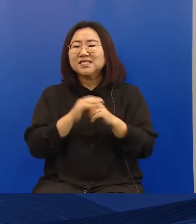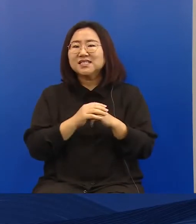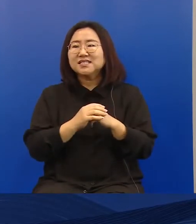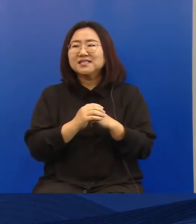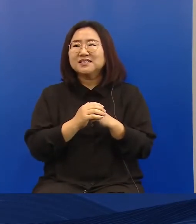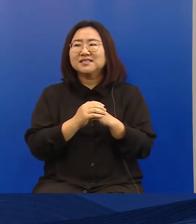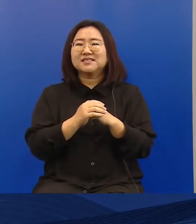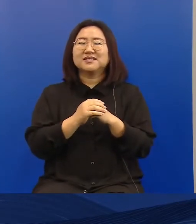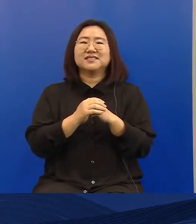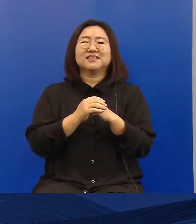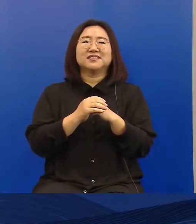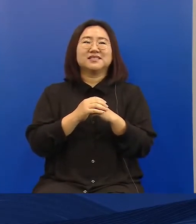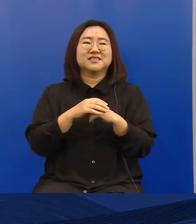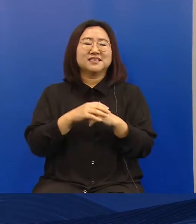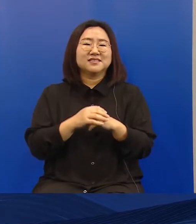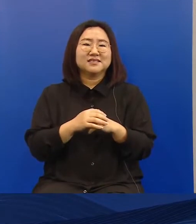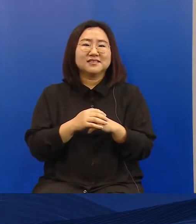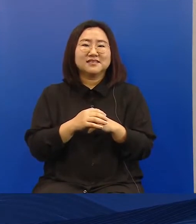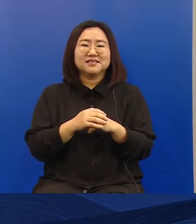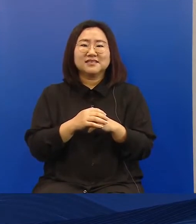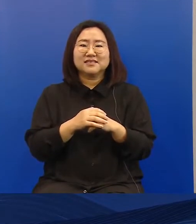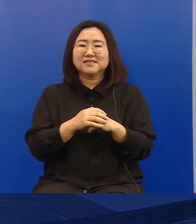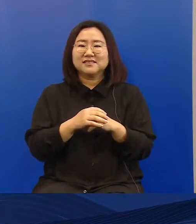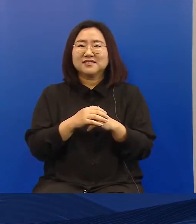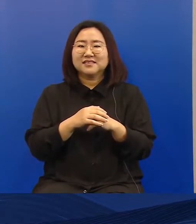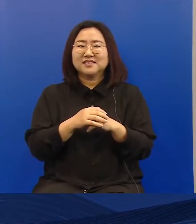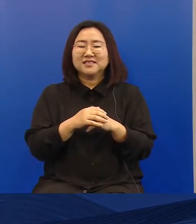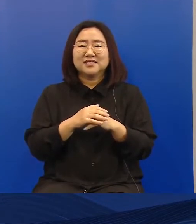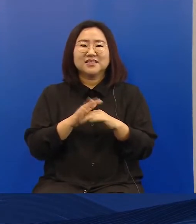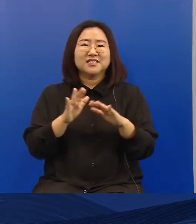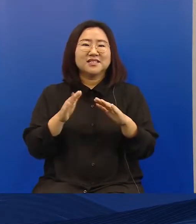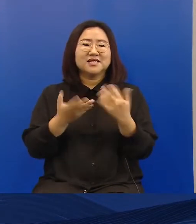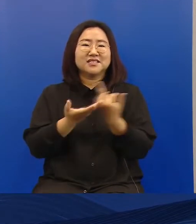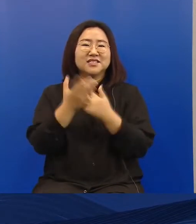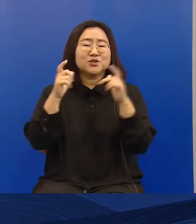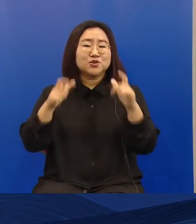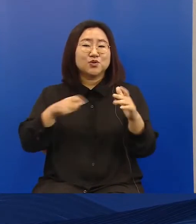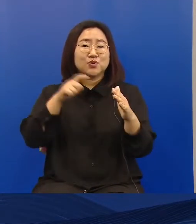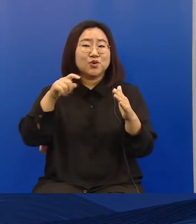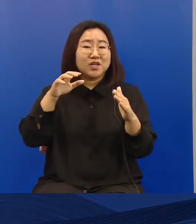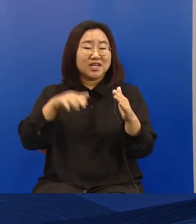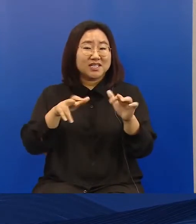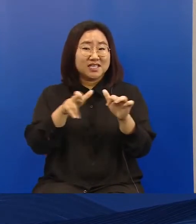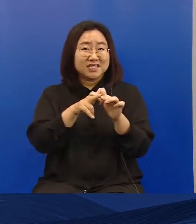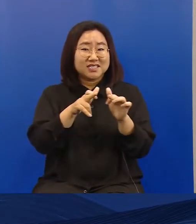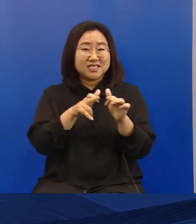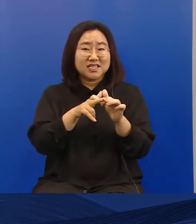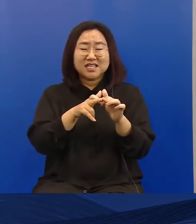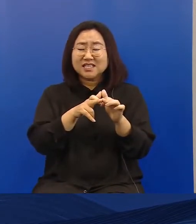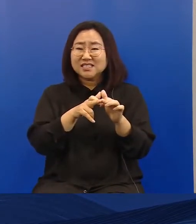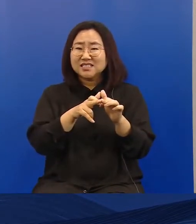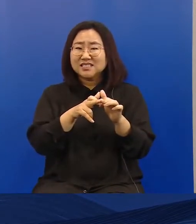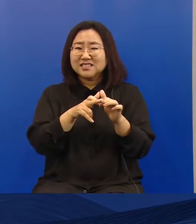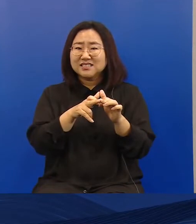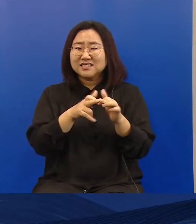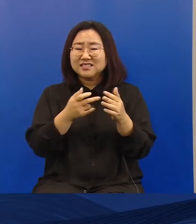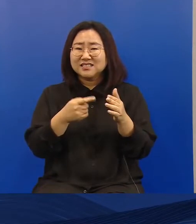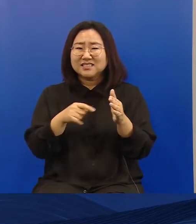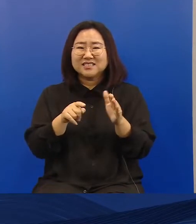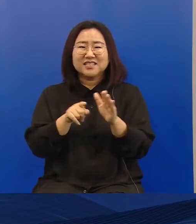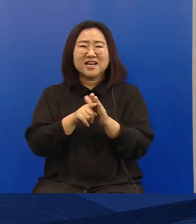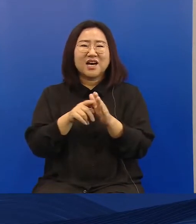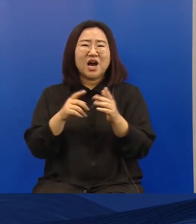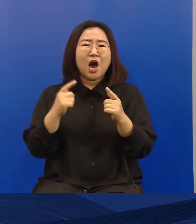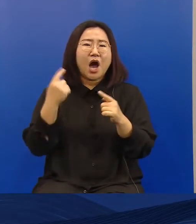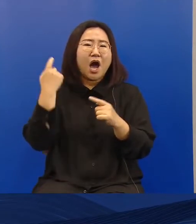It is impressive that Jeju has created a guideline of the public